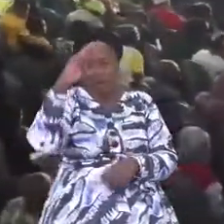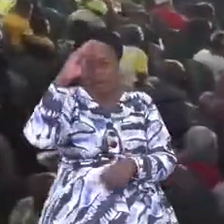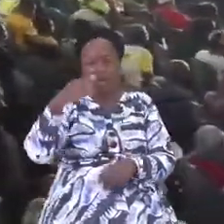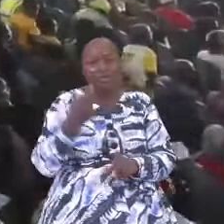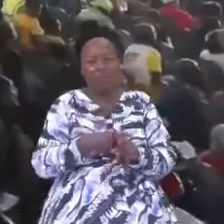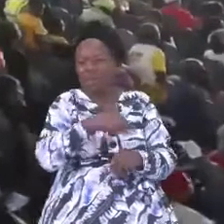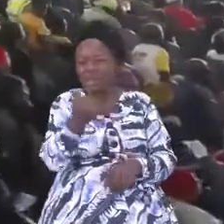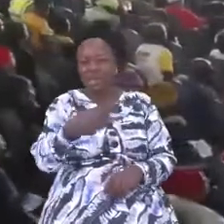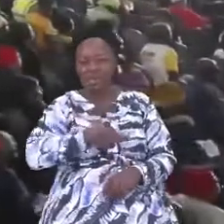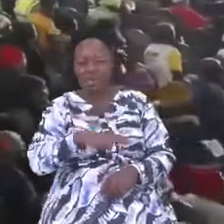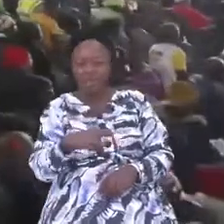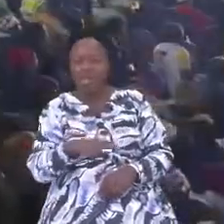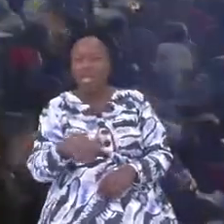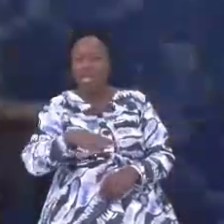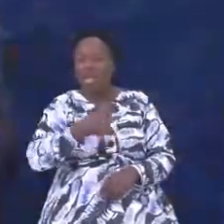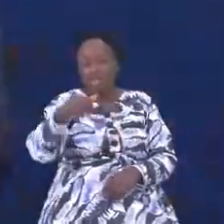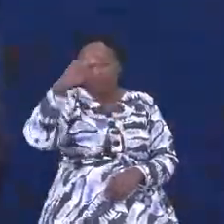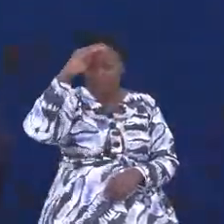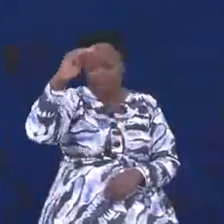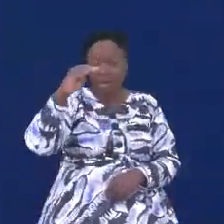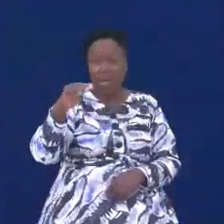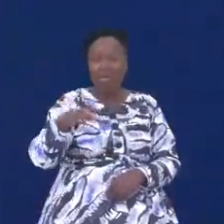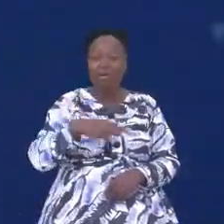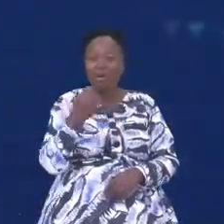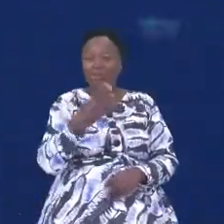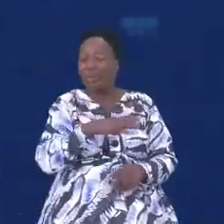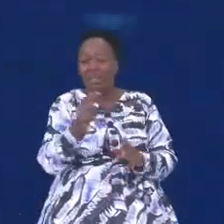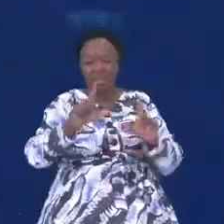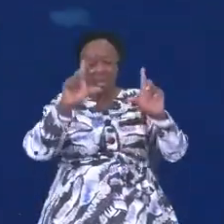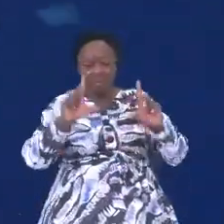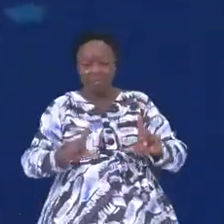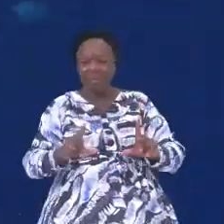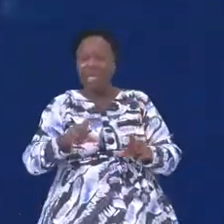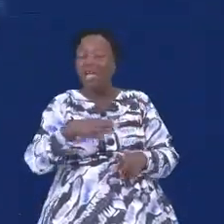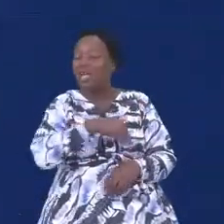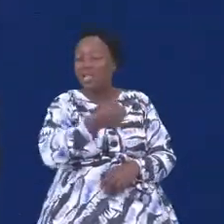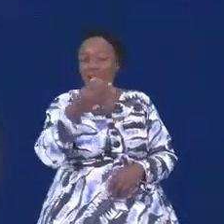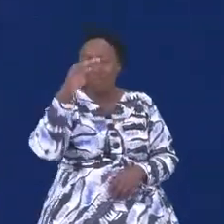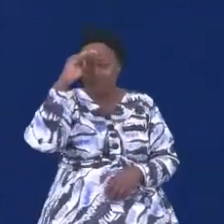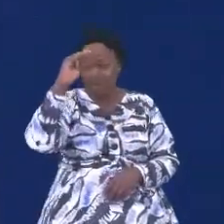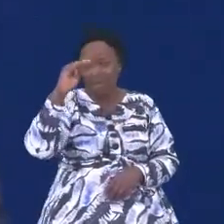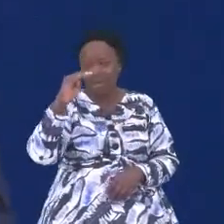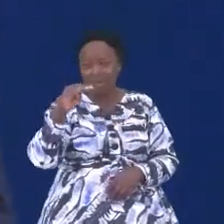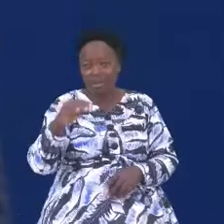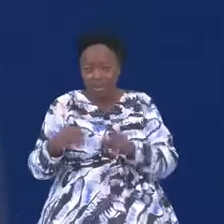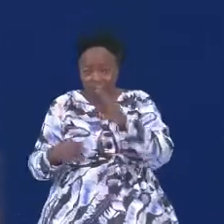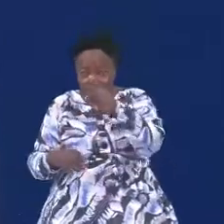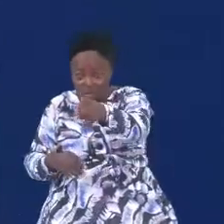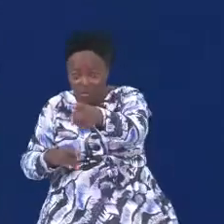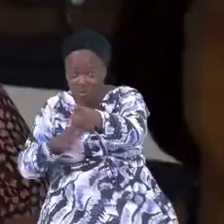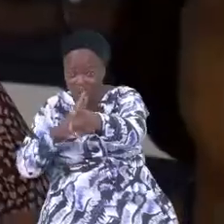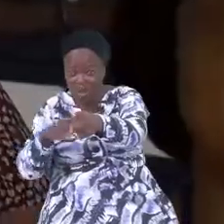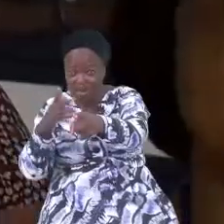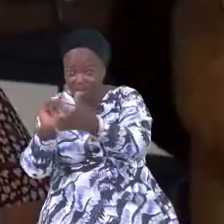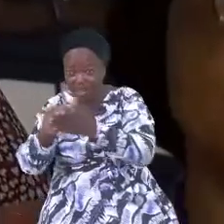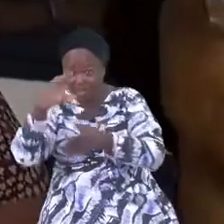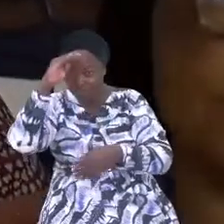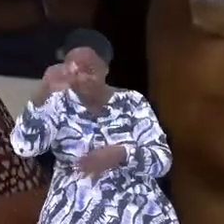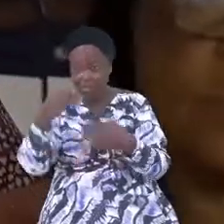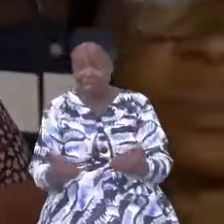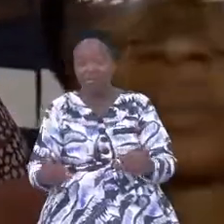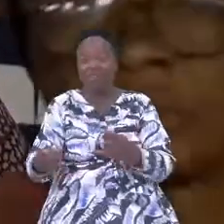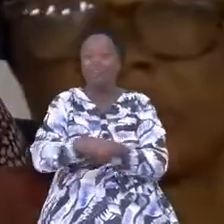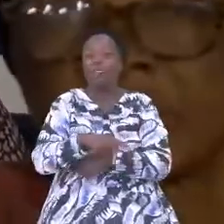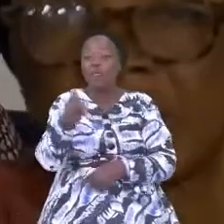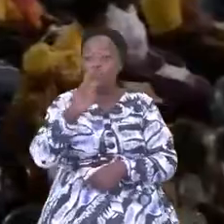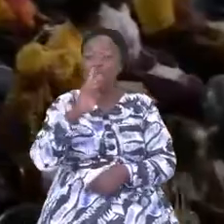religion, any man of whatever status, any man, you are that man today. You are that